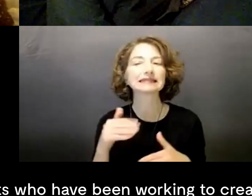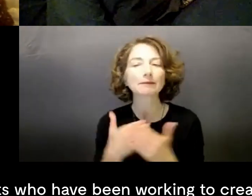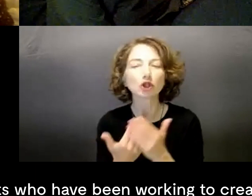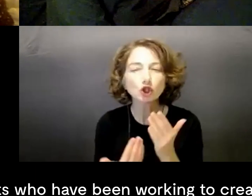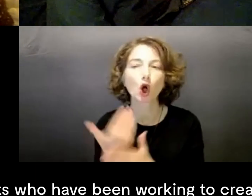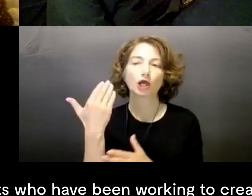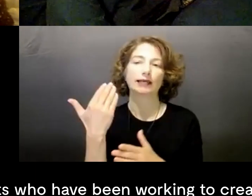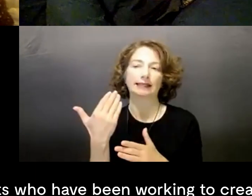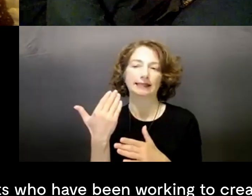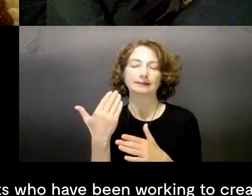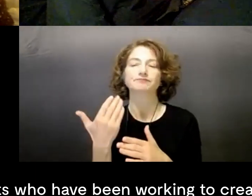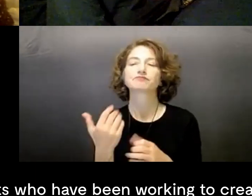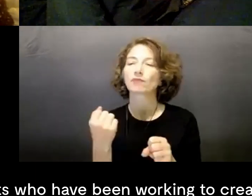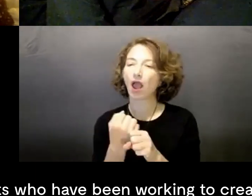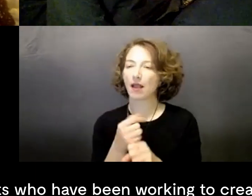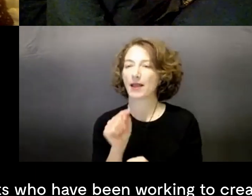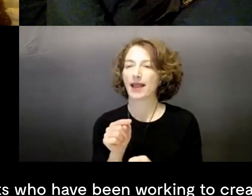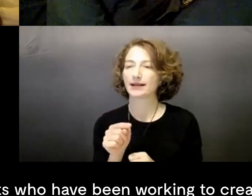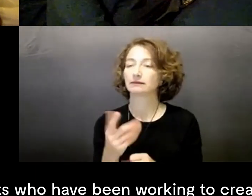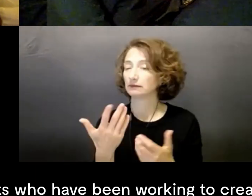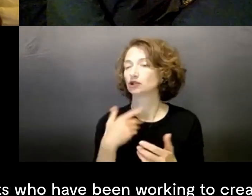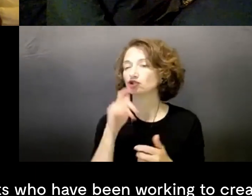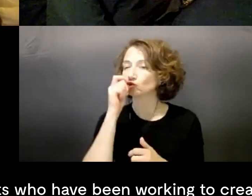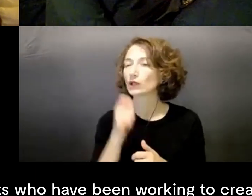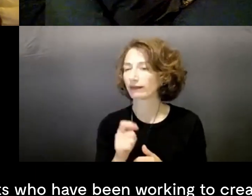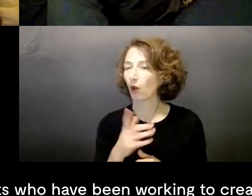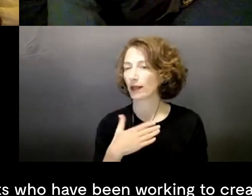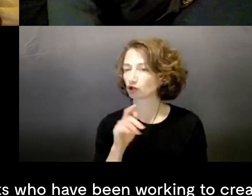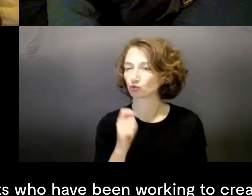students who've been working to